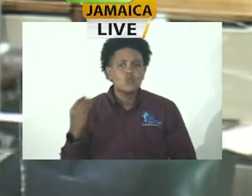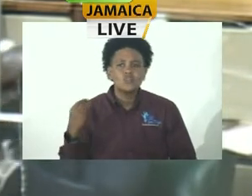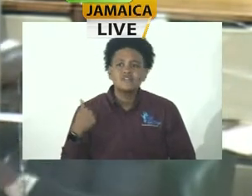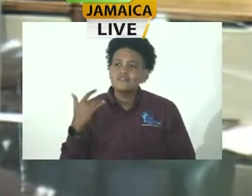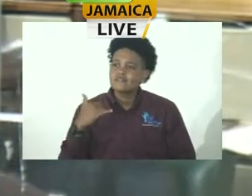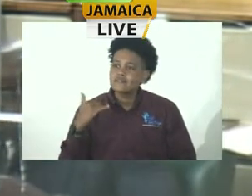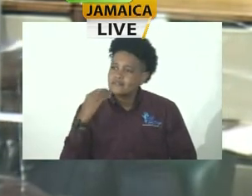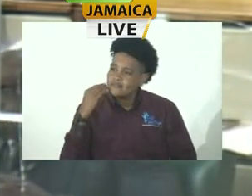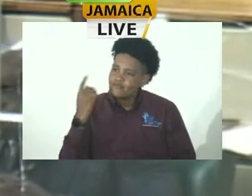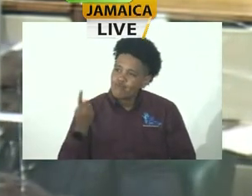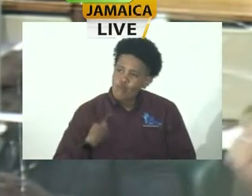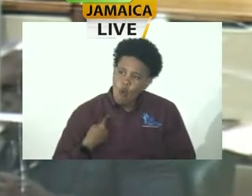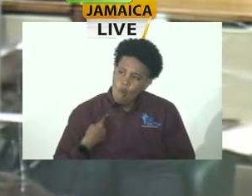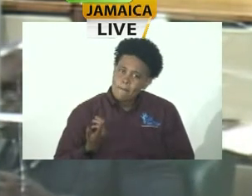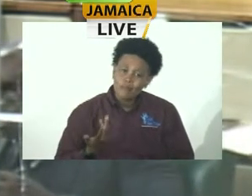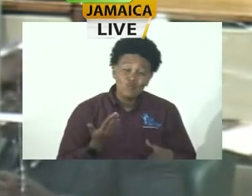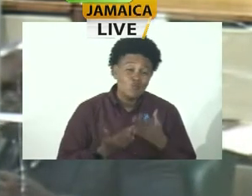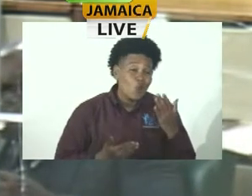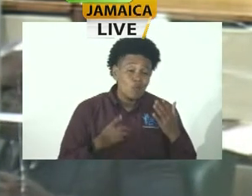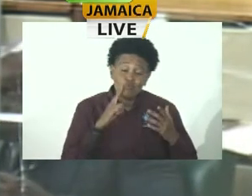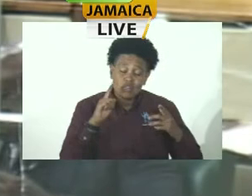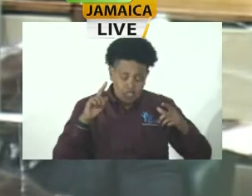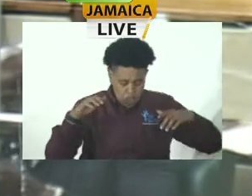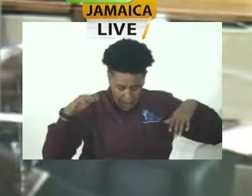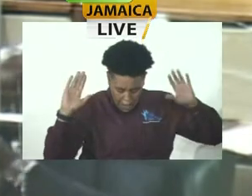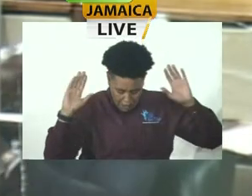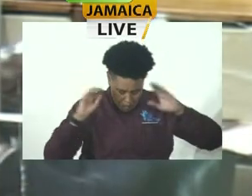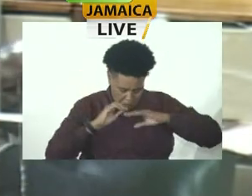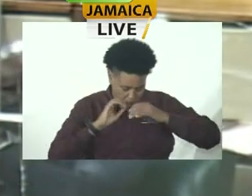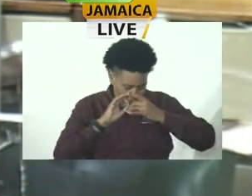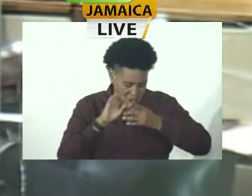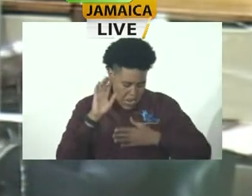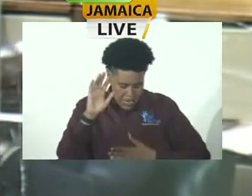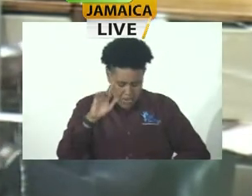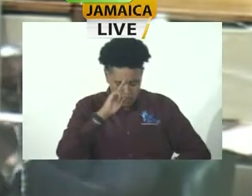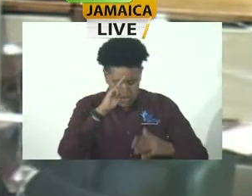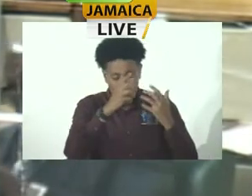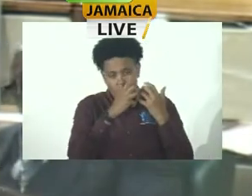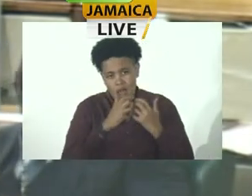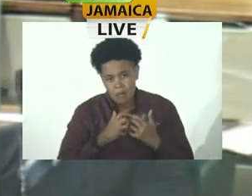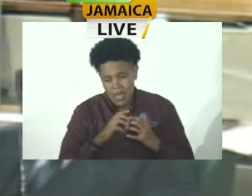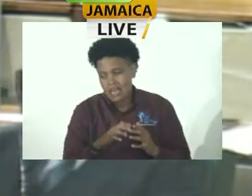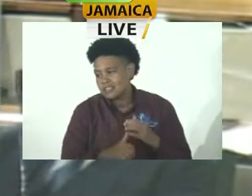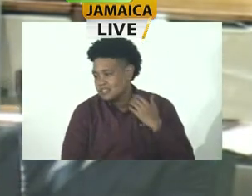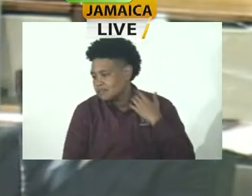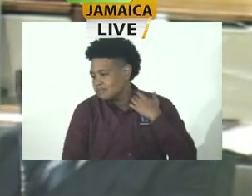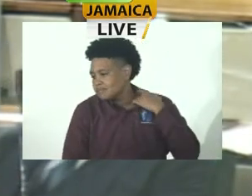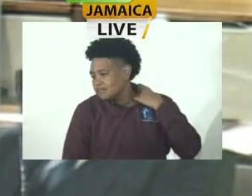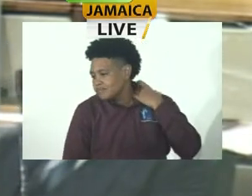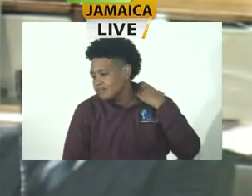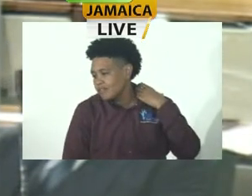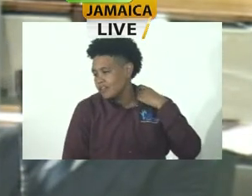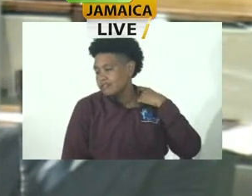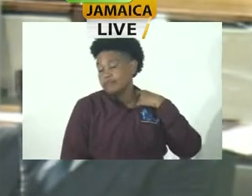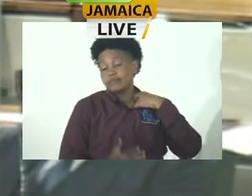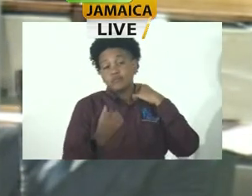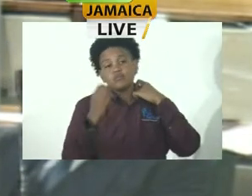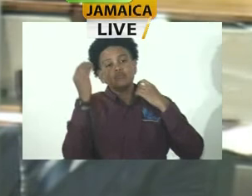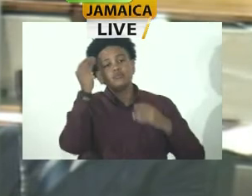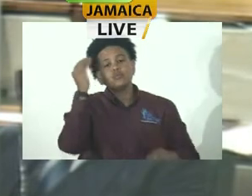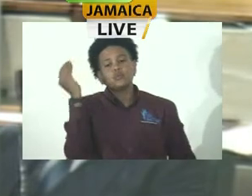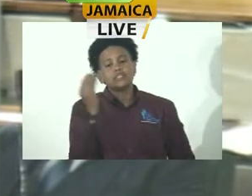basically some have just given up in terms of their compliance and i want to say here